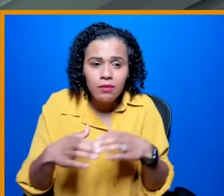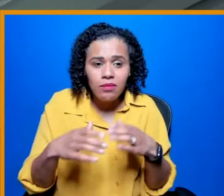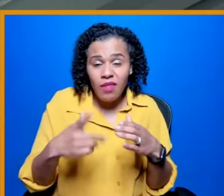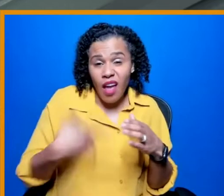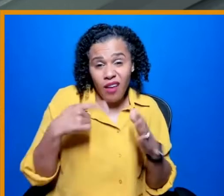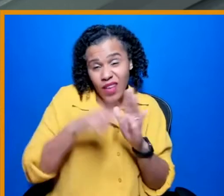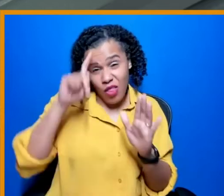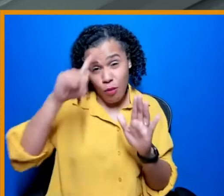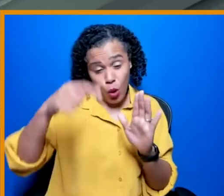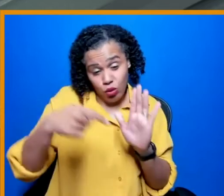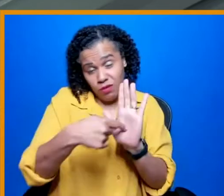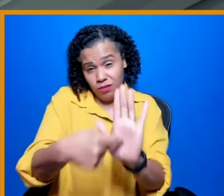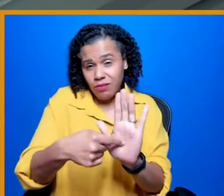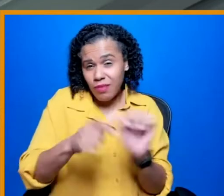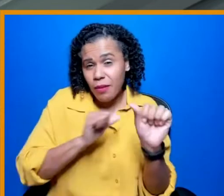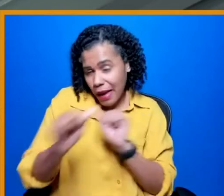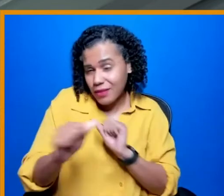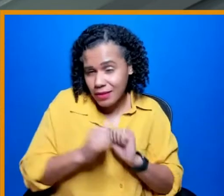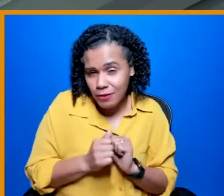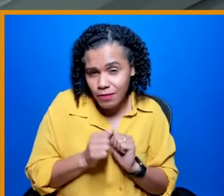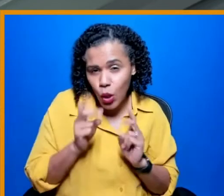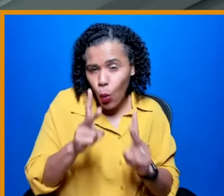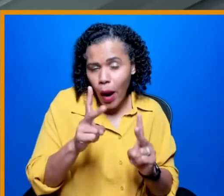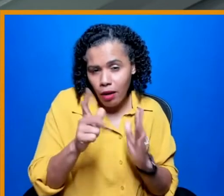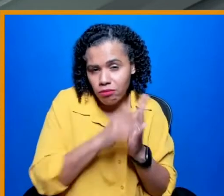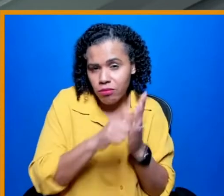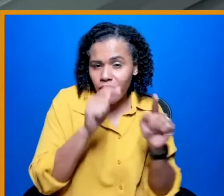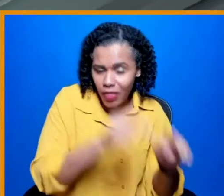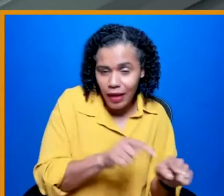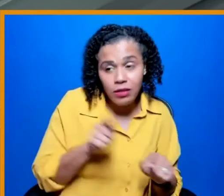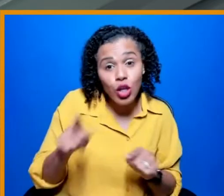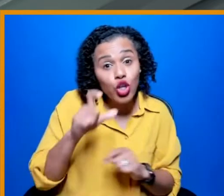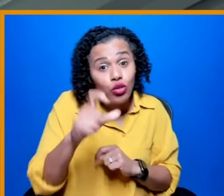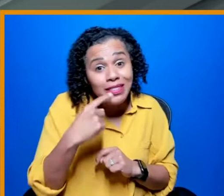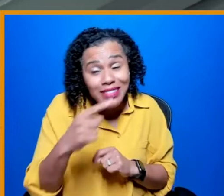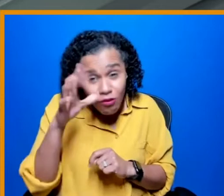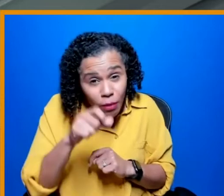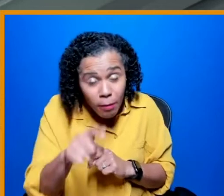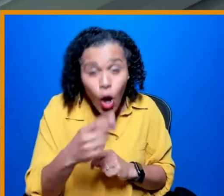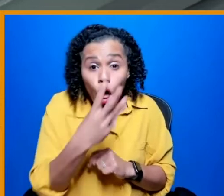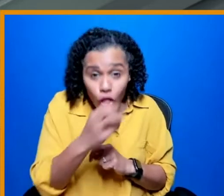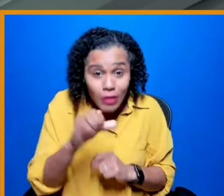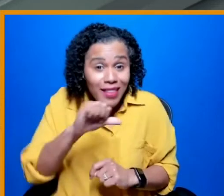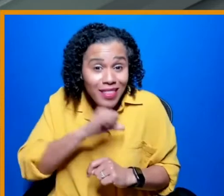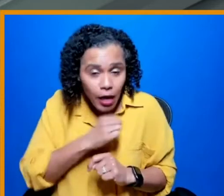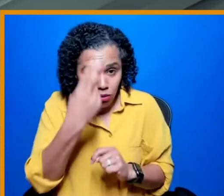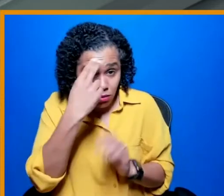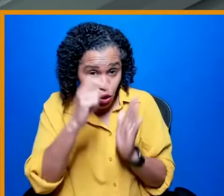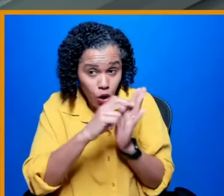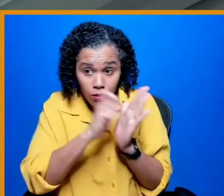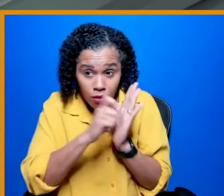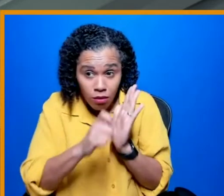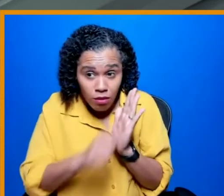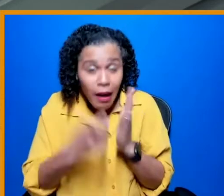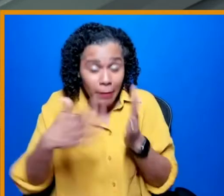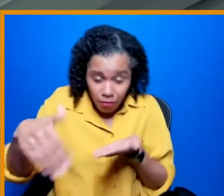way forward. Christine pointed out the fact that 13,000 signatures were collected to the House of Commons petition Make British Sign Language